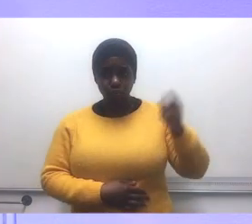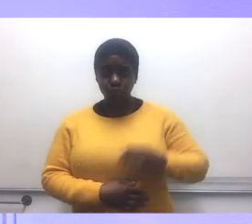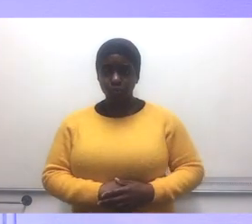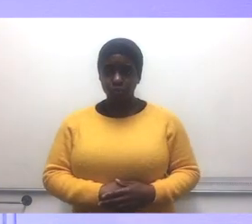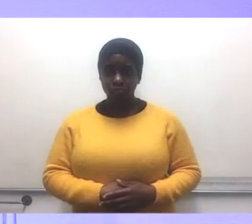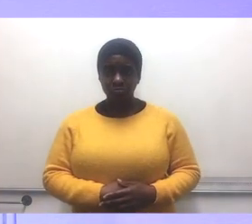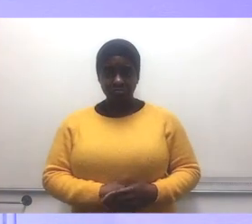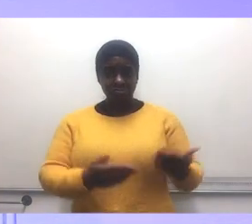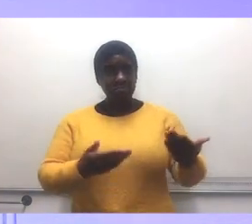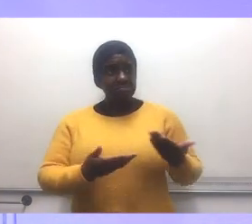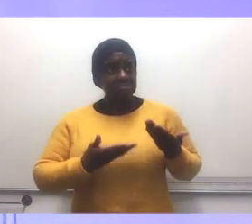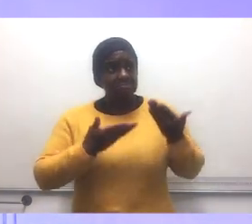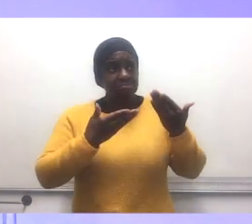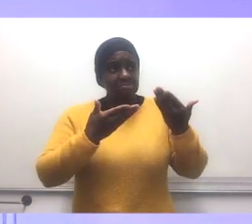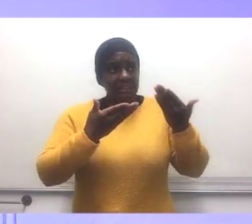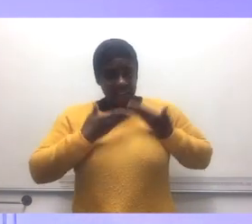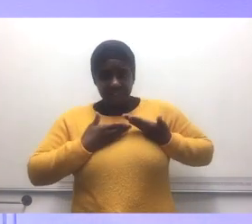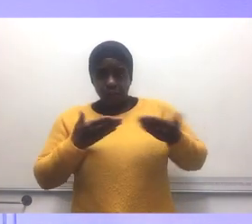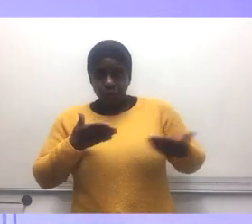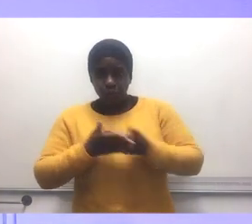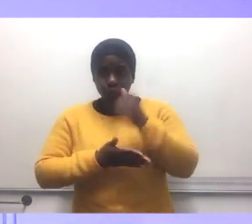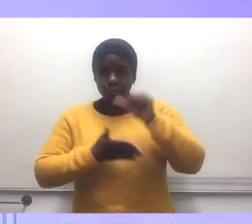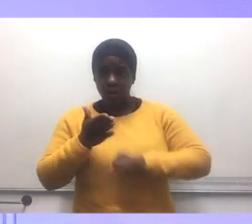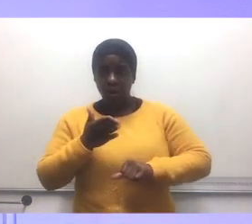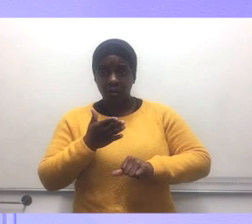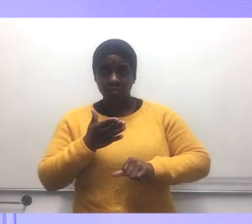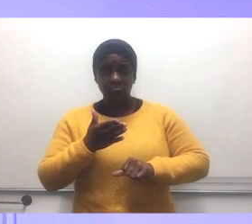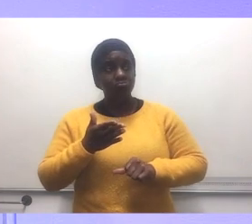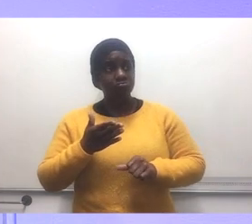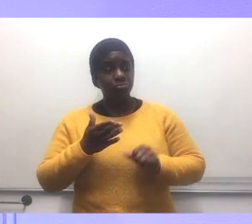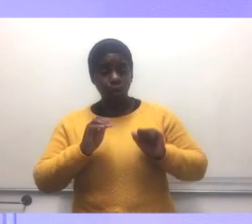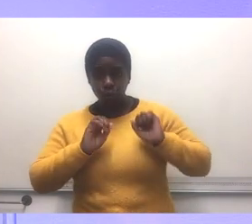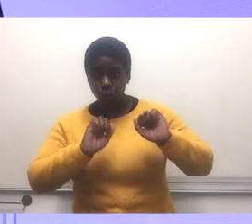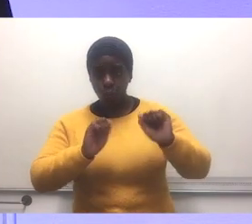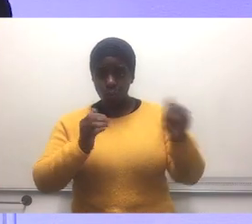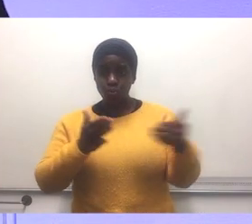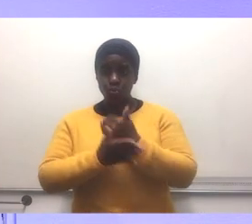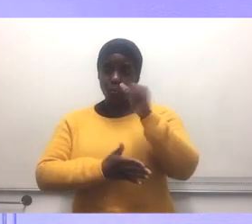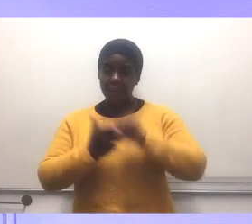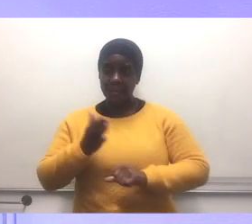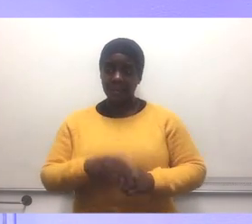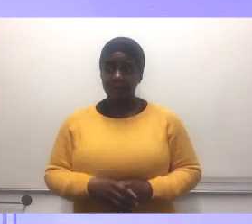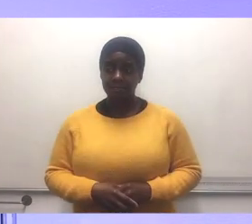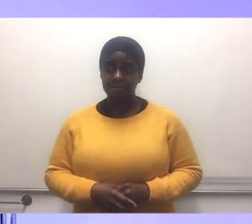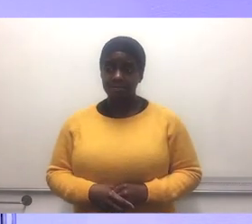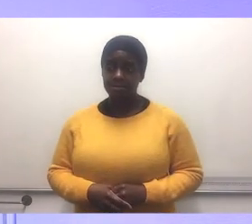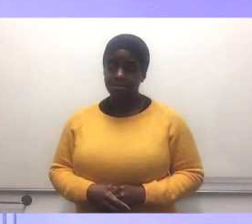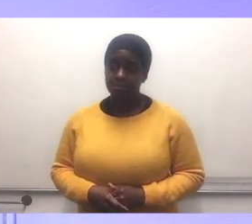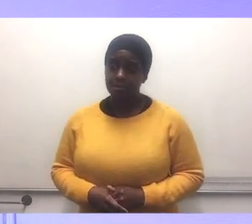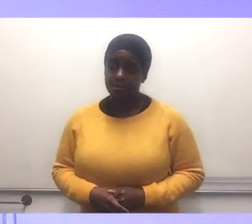you a new start. Tonight is your new beginning. Tonight. Why not accept him